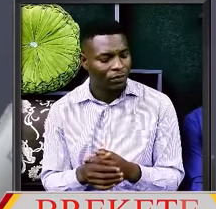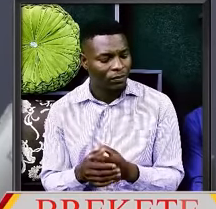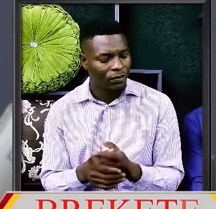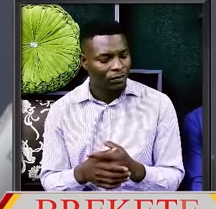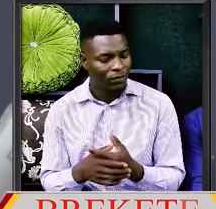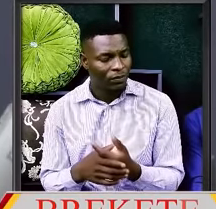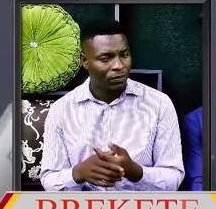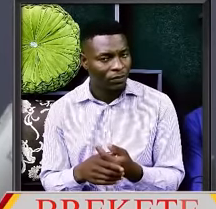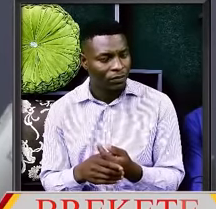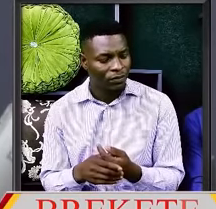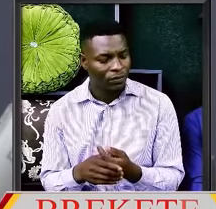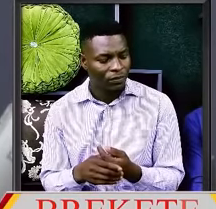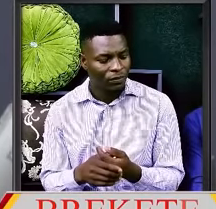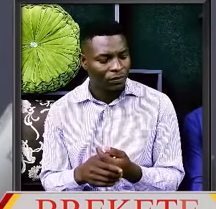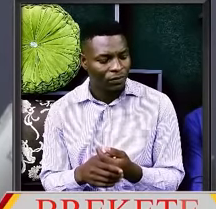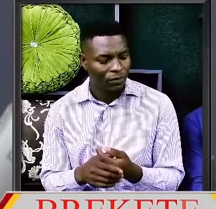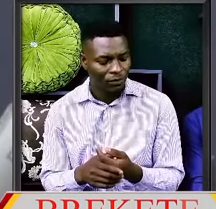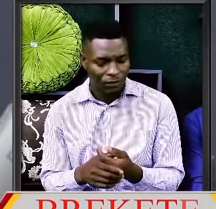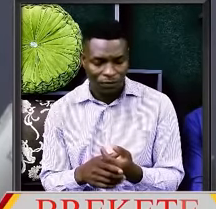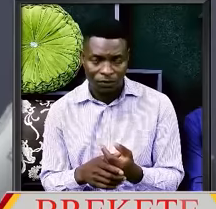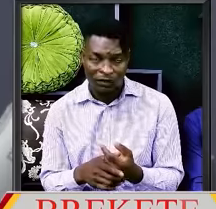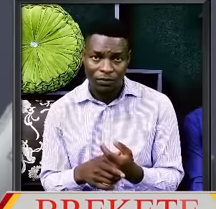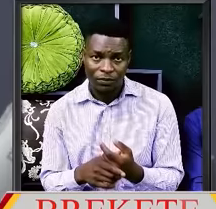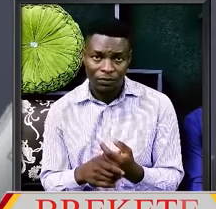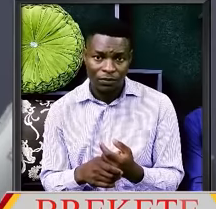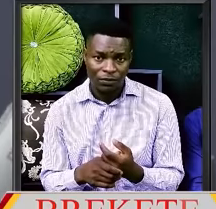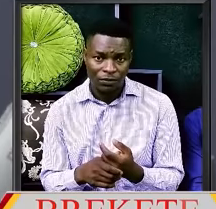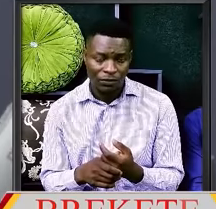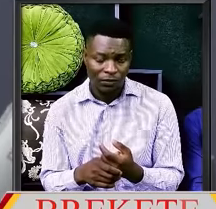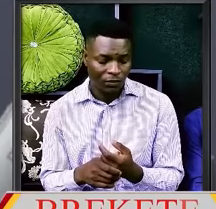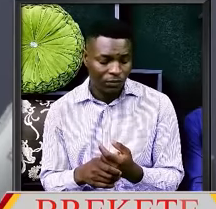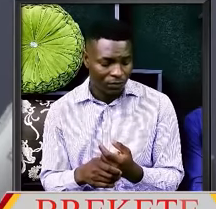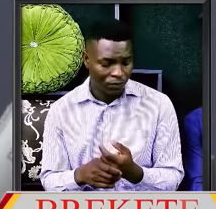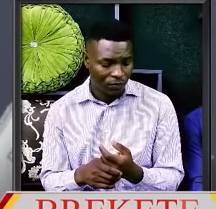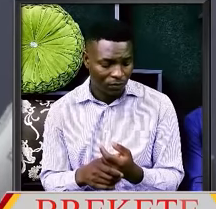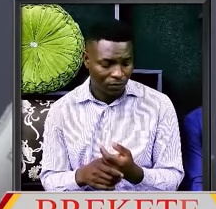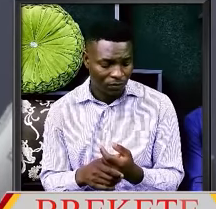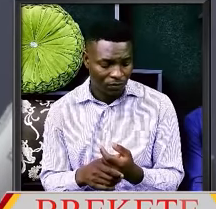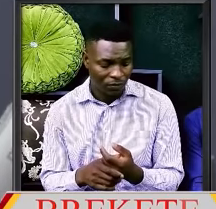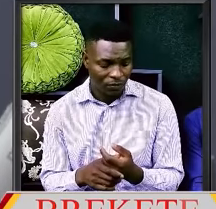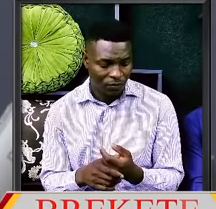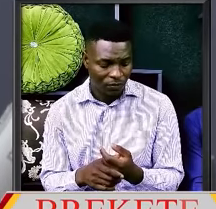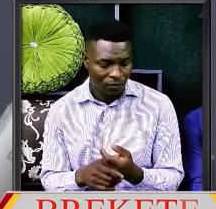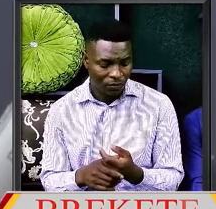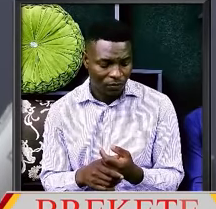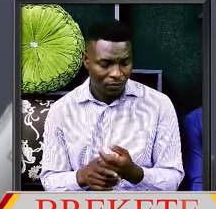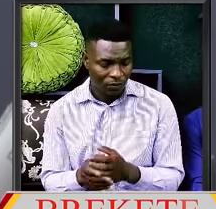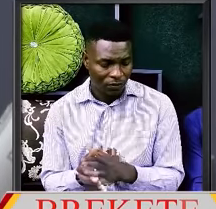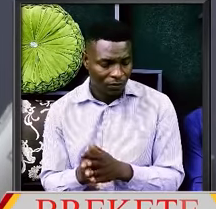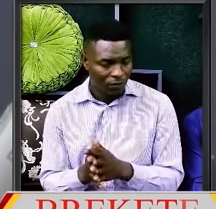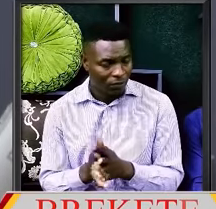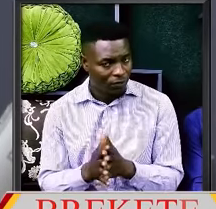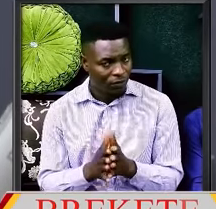judged. After police investigation, corona everything, our God always come online, maybe they bring in us